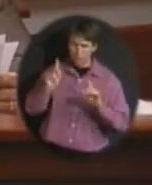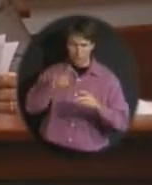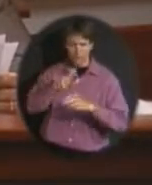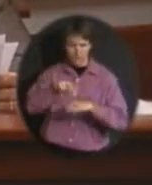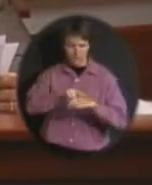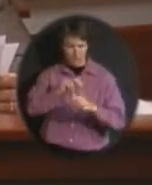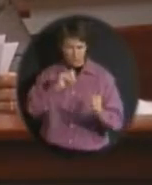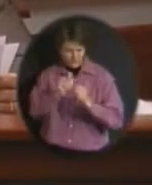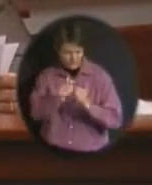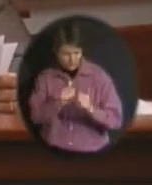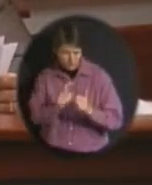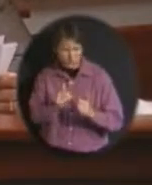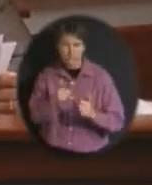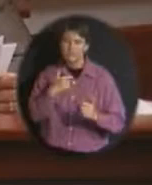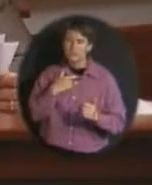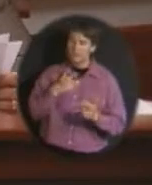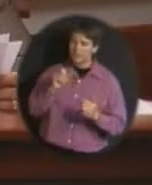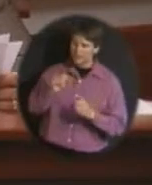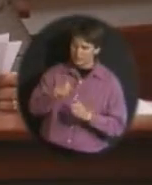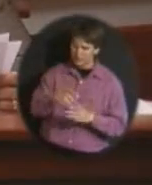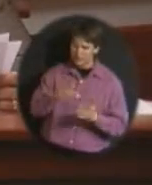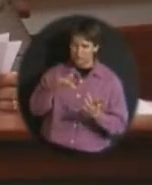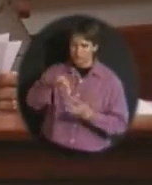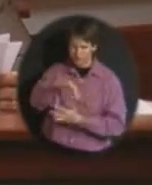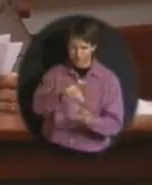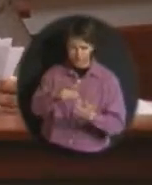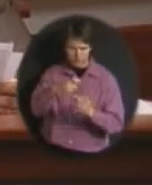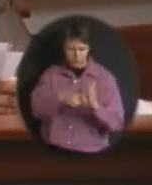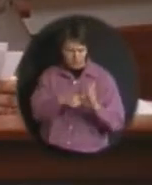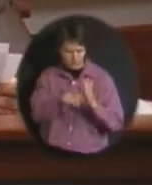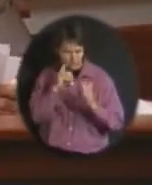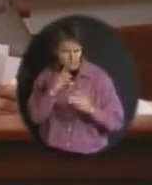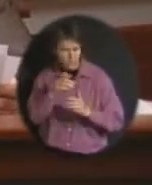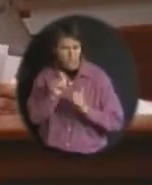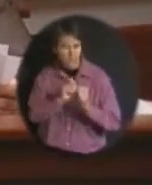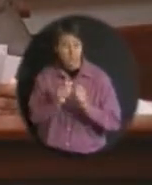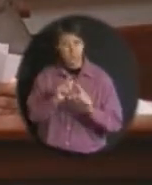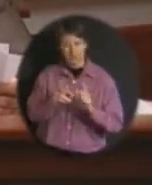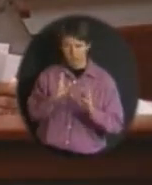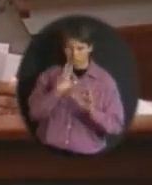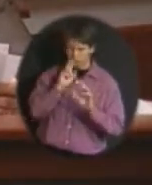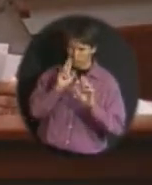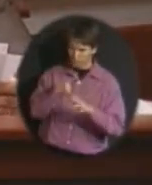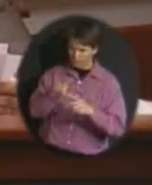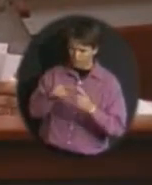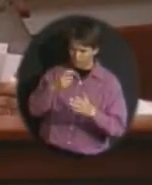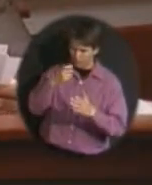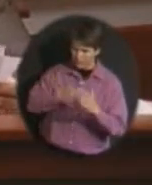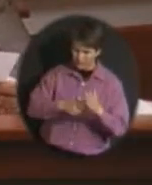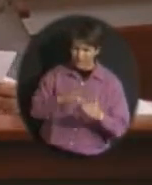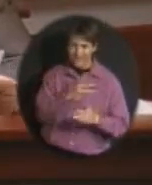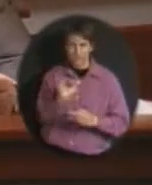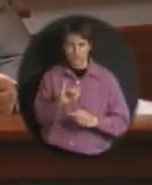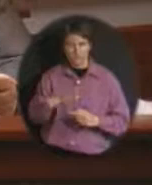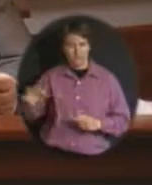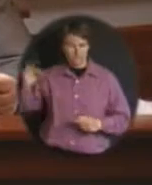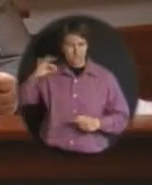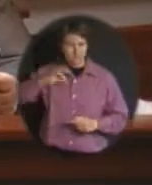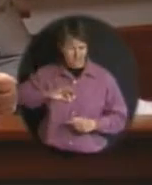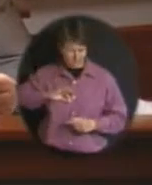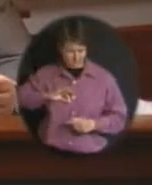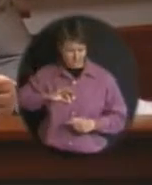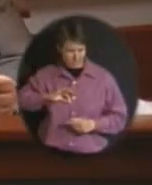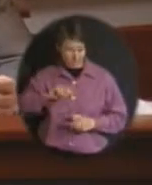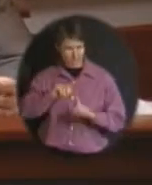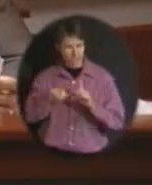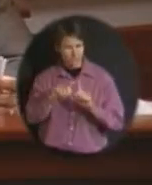on that in terms of travel expense in those competitions, but we're reporting out to you about the cost and the benefit of all of those programs